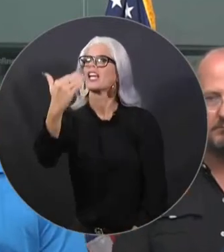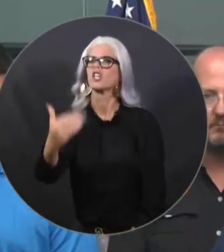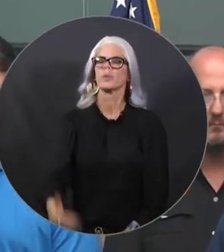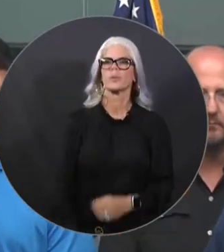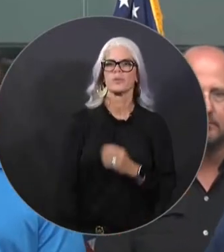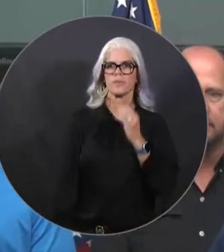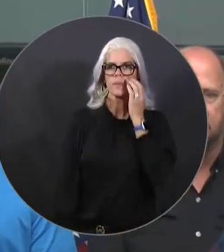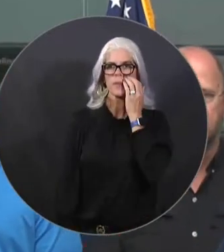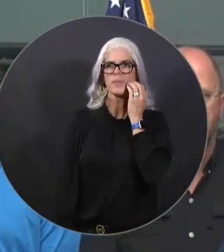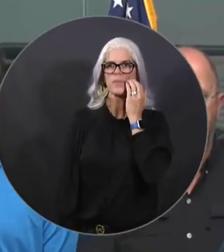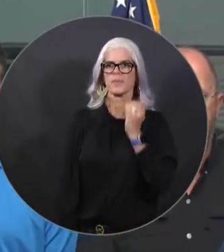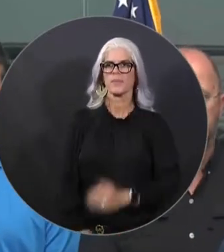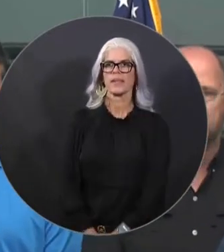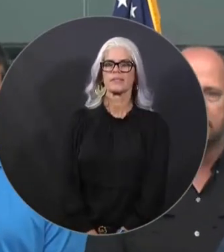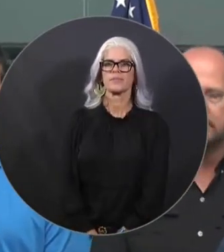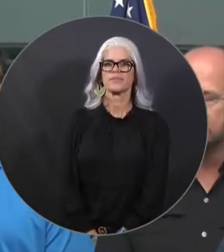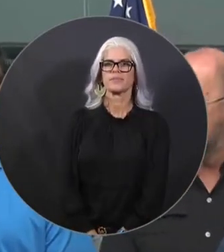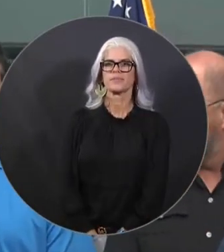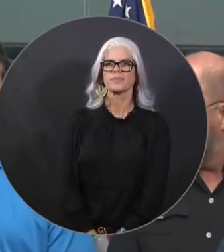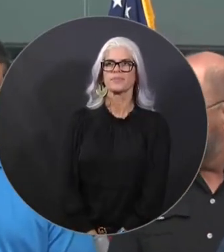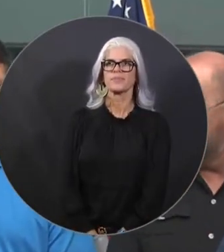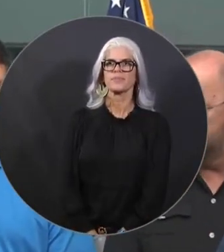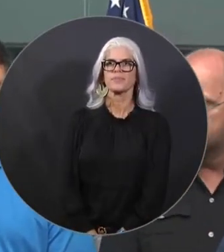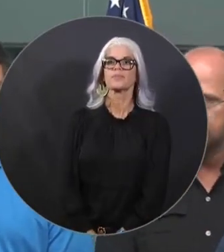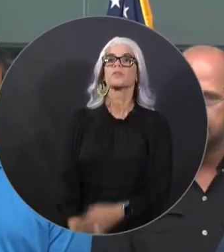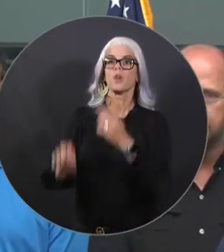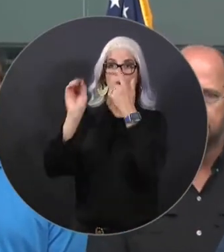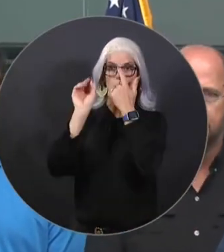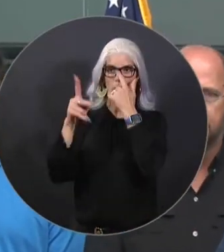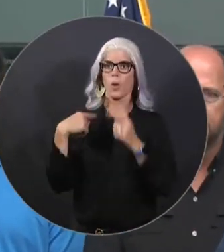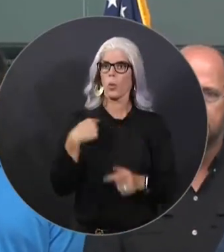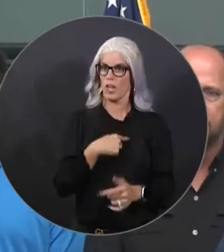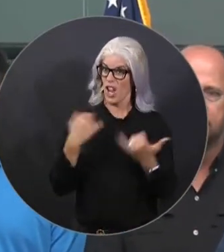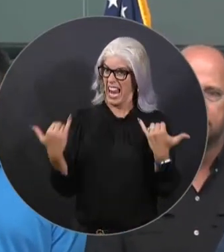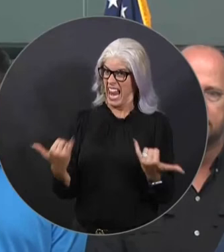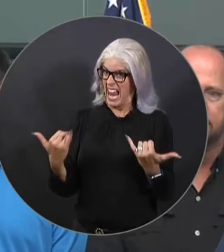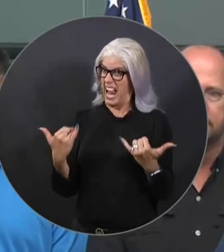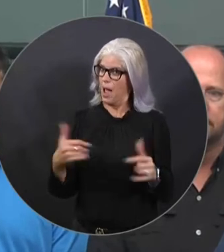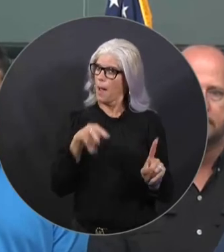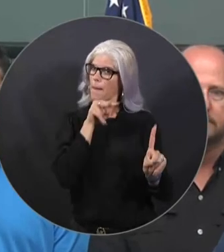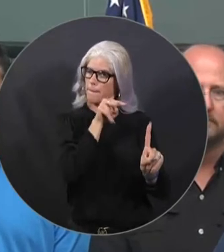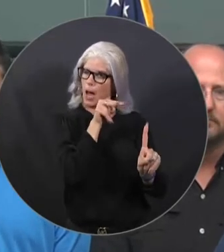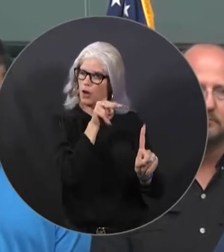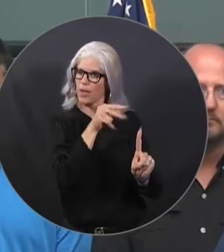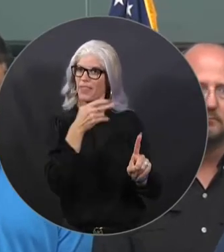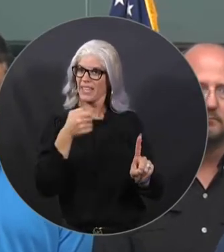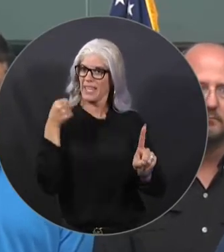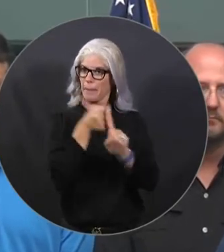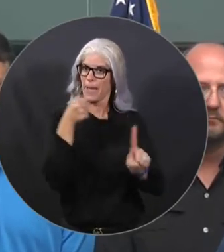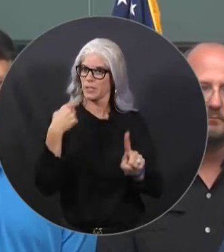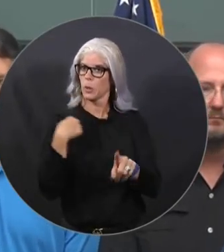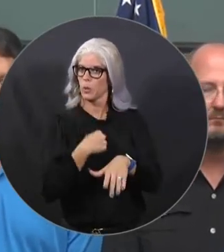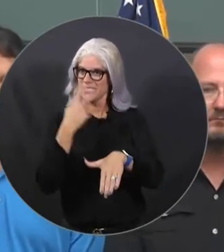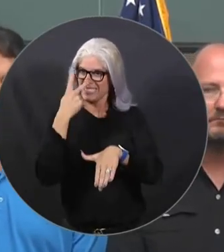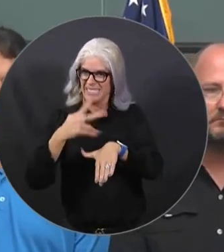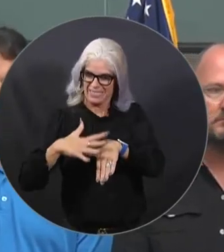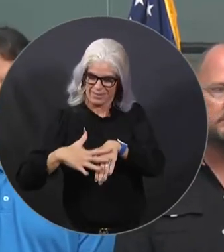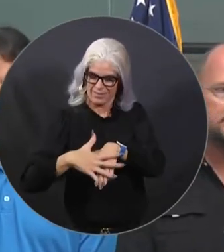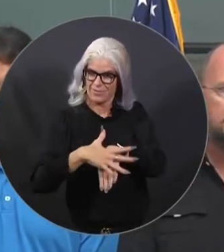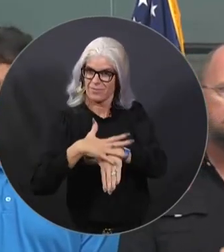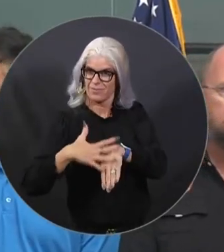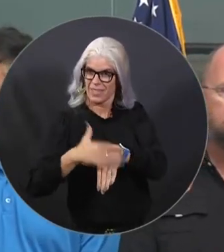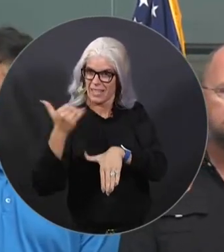Okay, so we're very, very much monitoring the impacts that we're seeing in other parts of the state other than Southwest